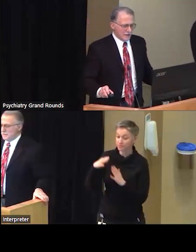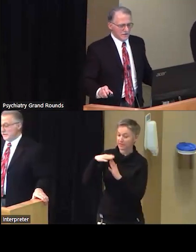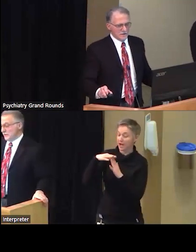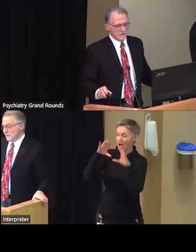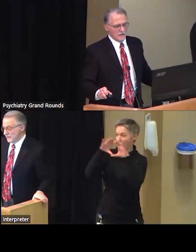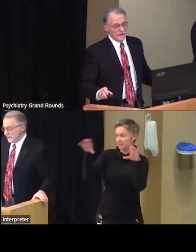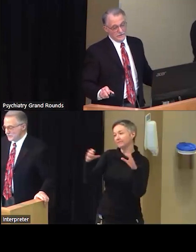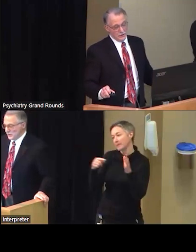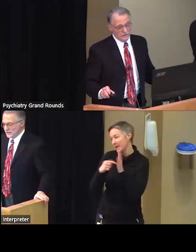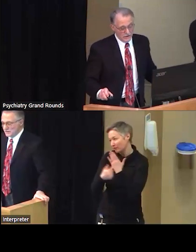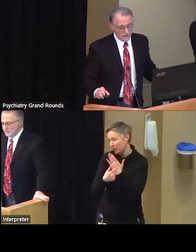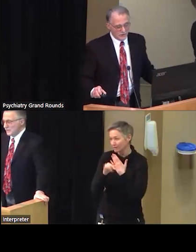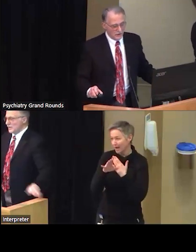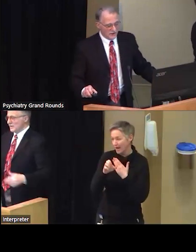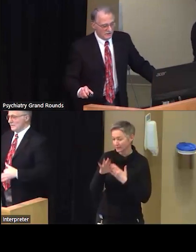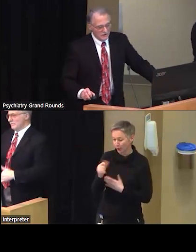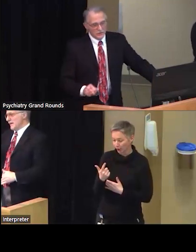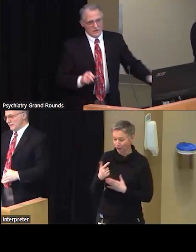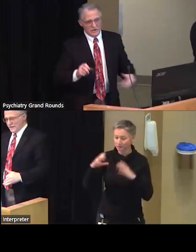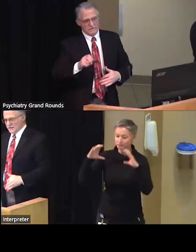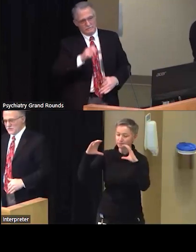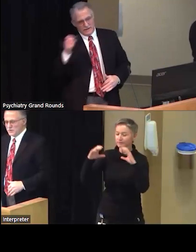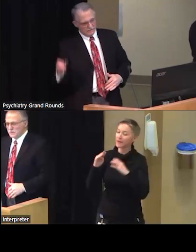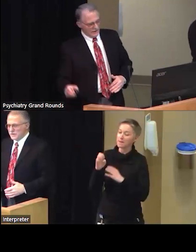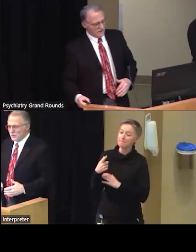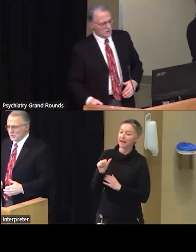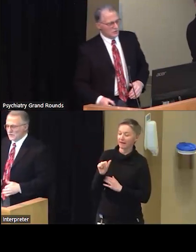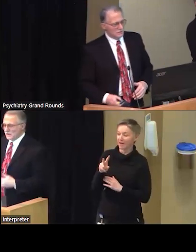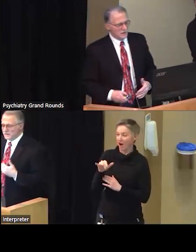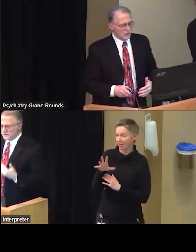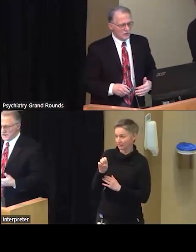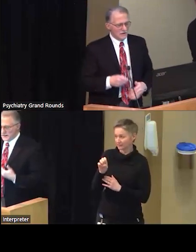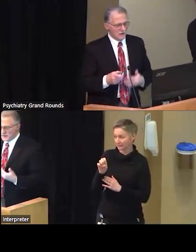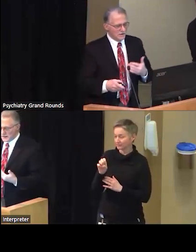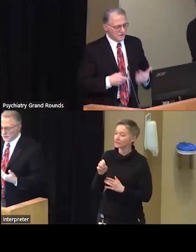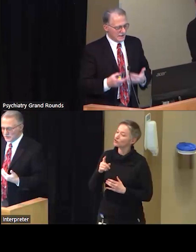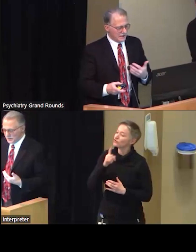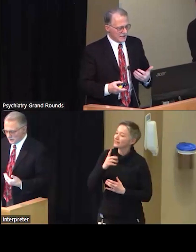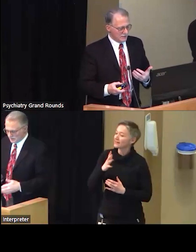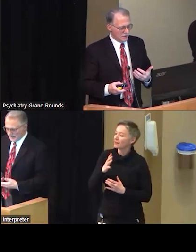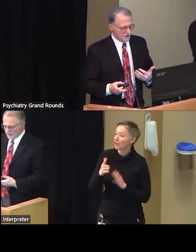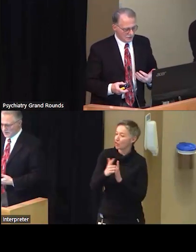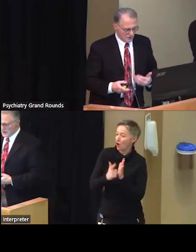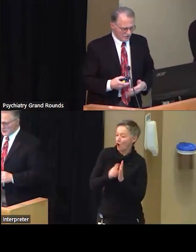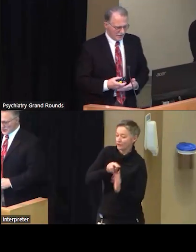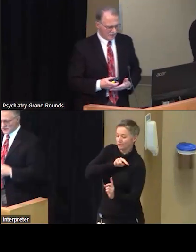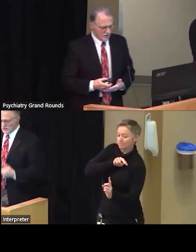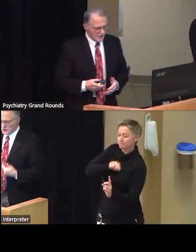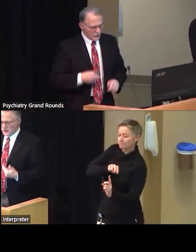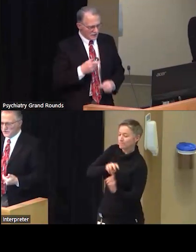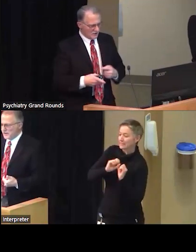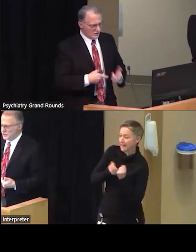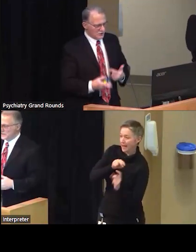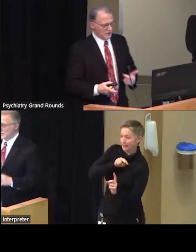the top part of this metaphor of the iceberg is, we'll call it mega violence, which would be more what law and society's common perceptions of